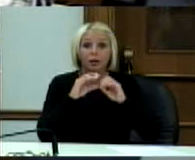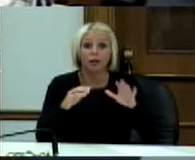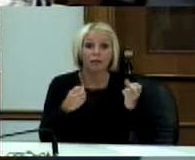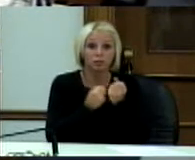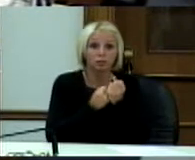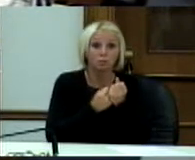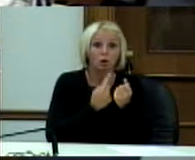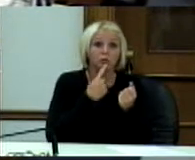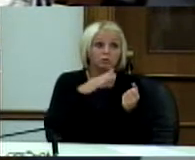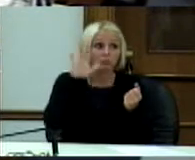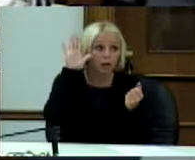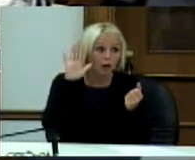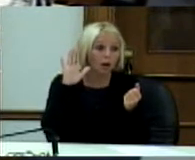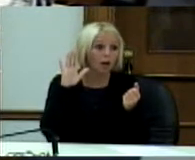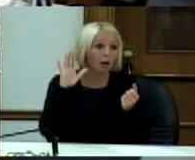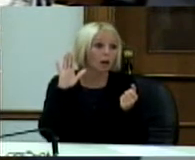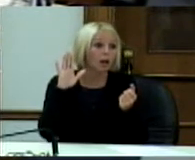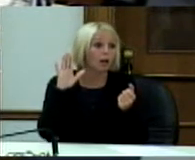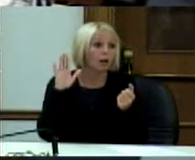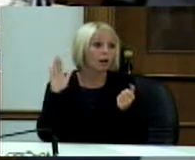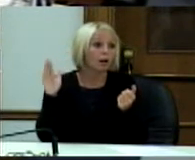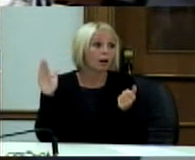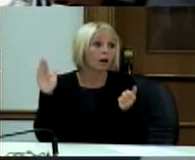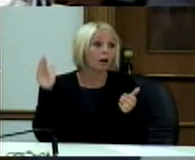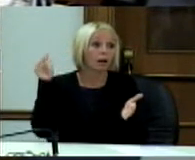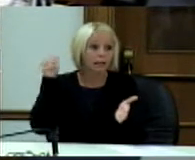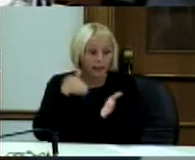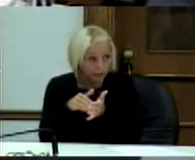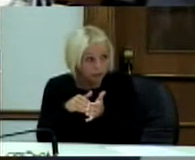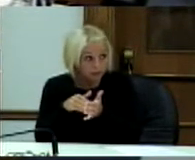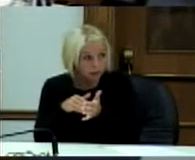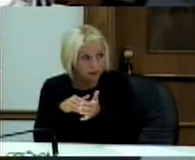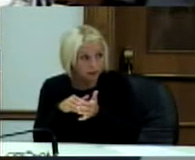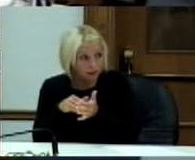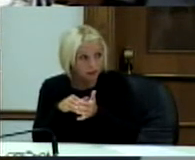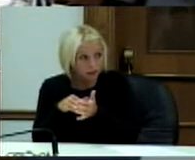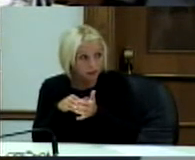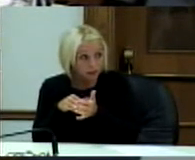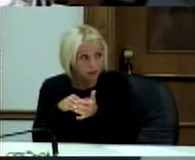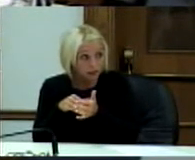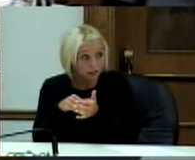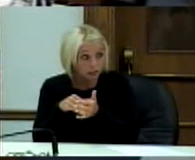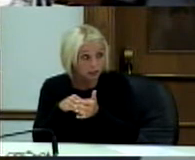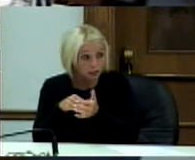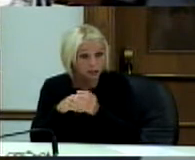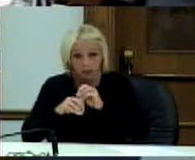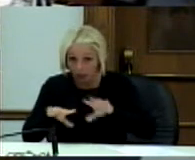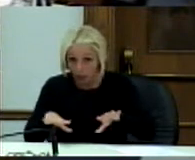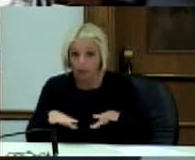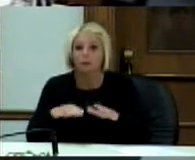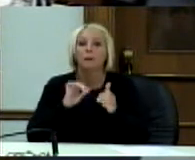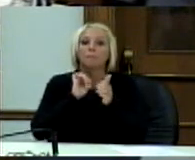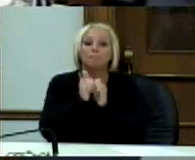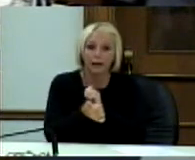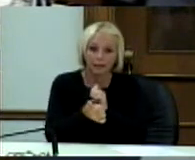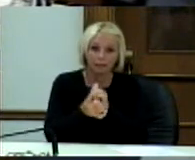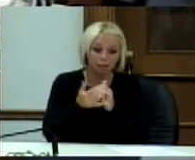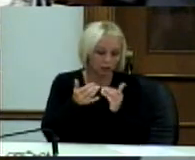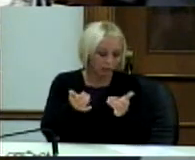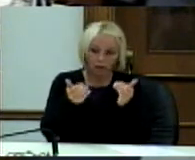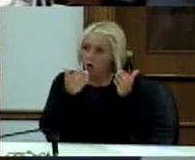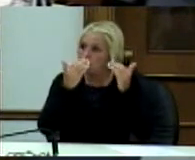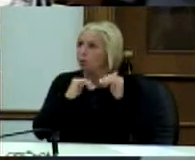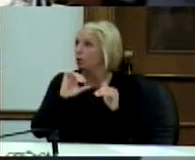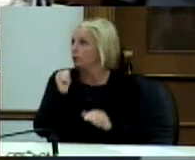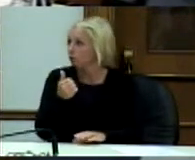Hearing none, all those in favor signify by saying aye. Aye. Opposed, same sign. Motion carries. We're